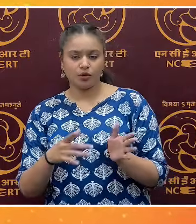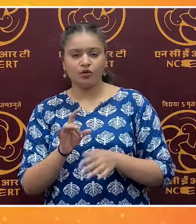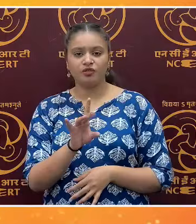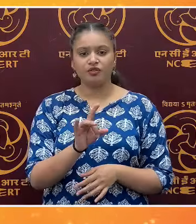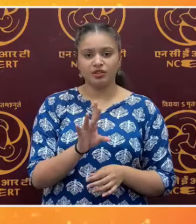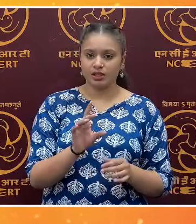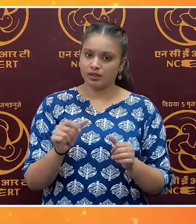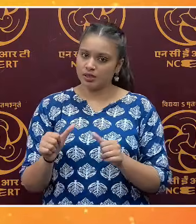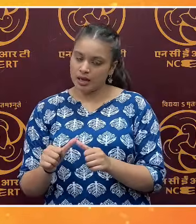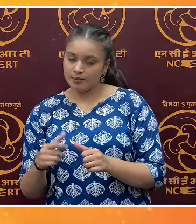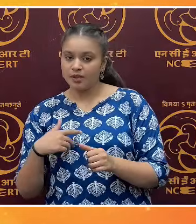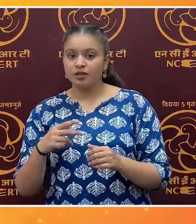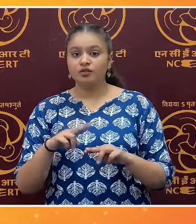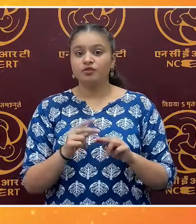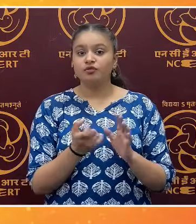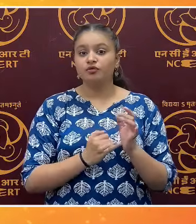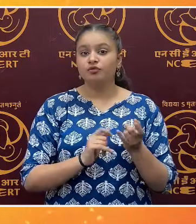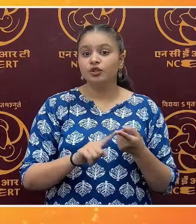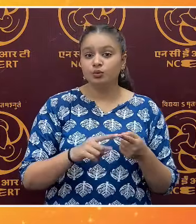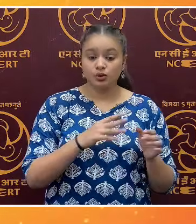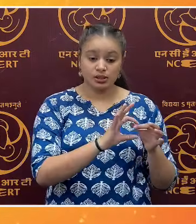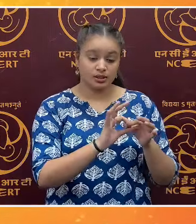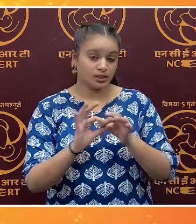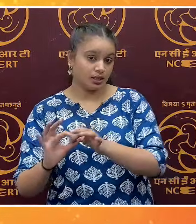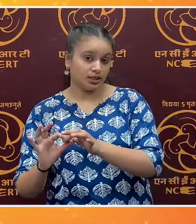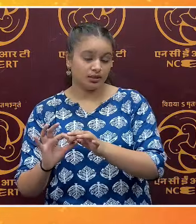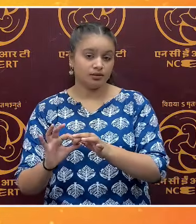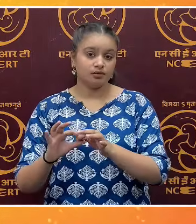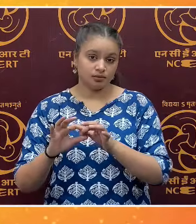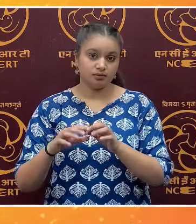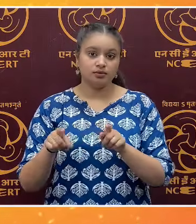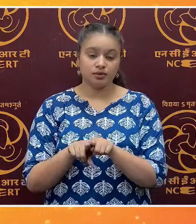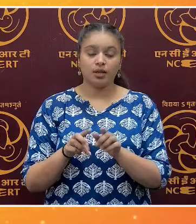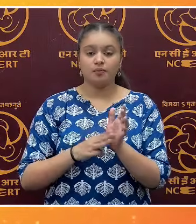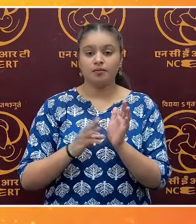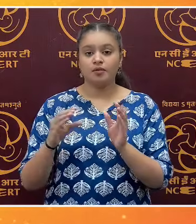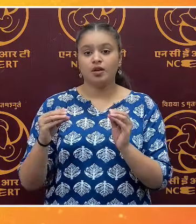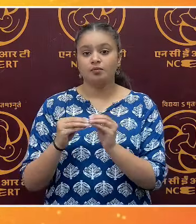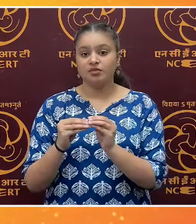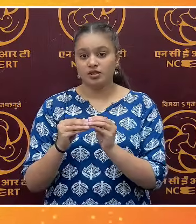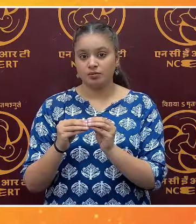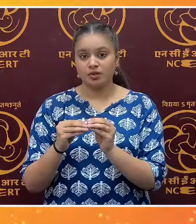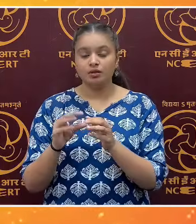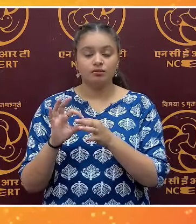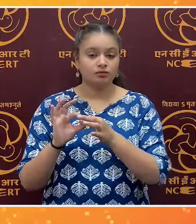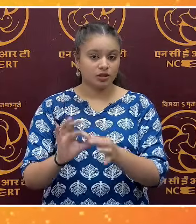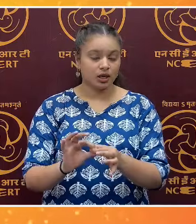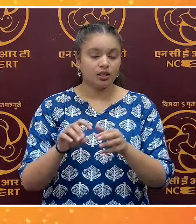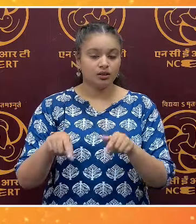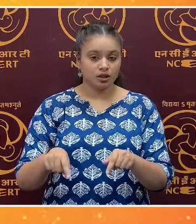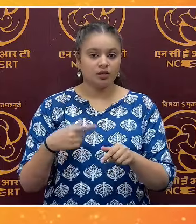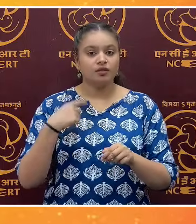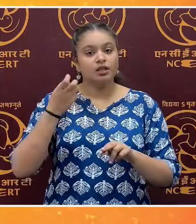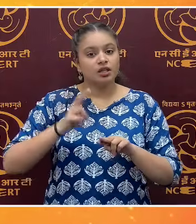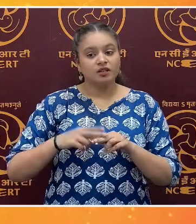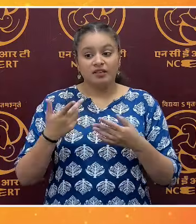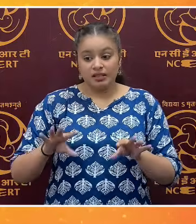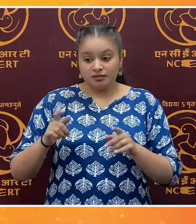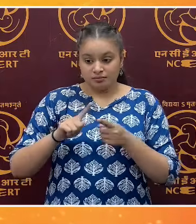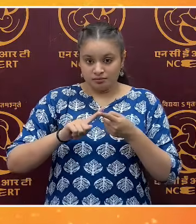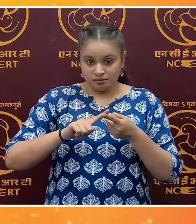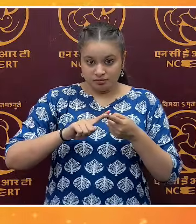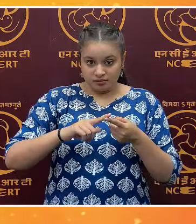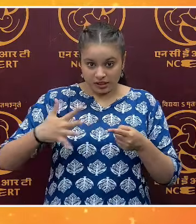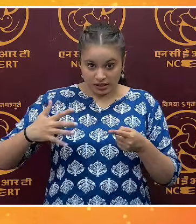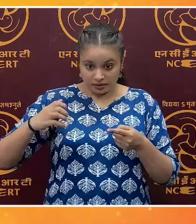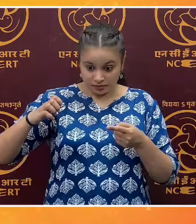current. So accordingly fuse wire is attached to this MCB terminal, and if the current is